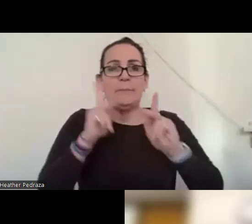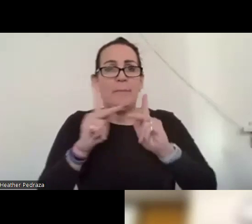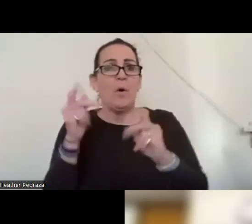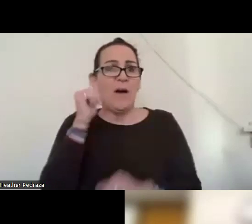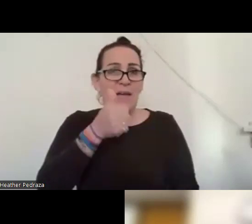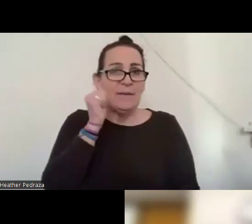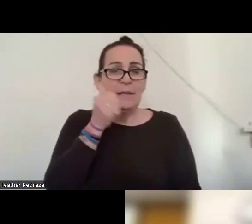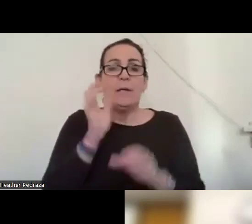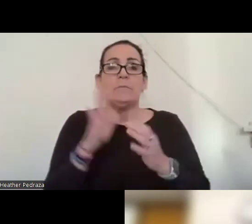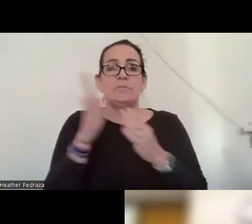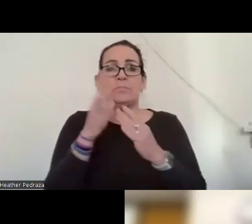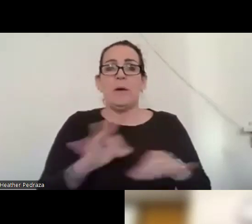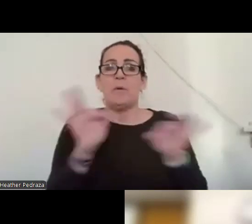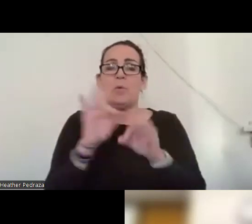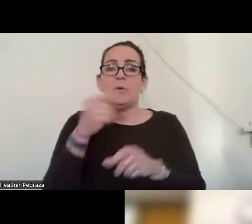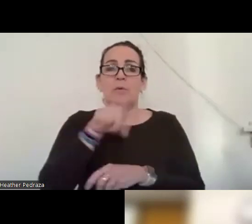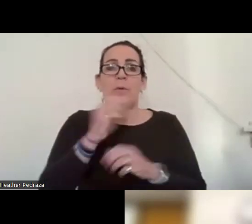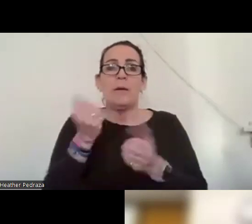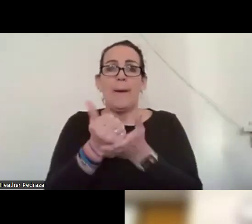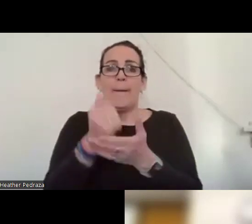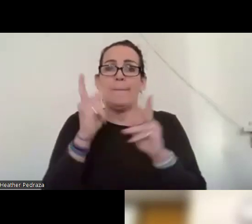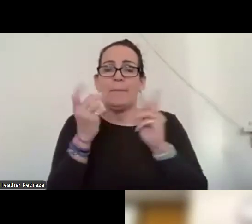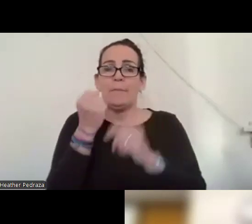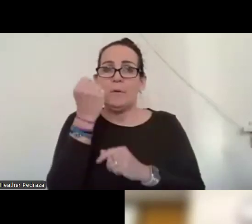this information out there, and how to devise